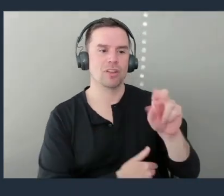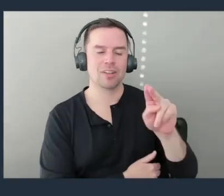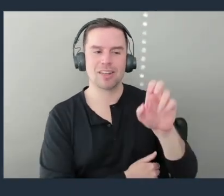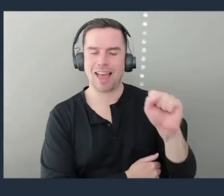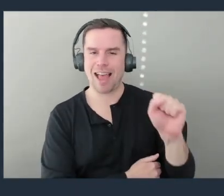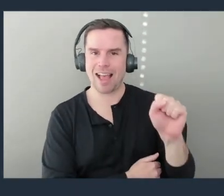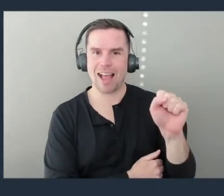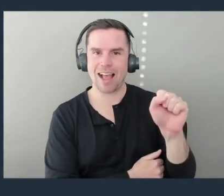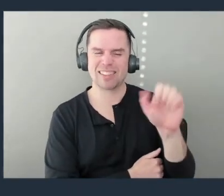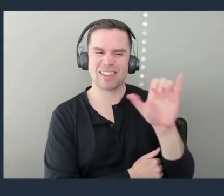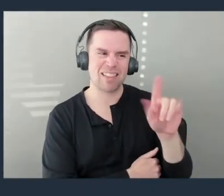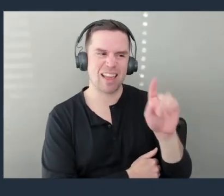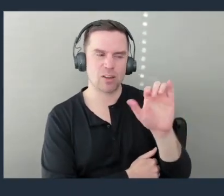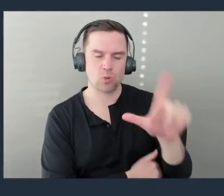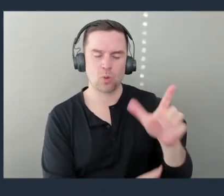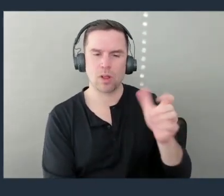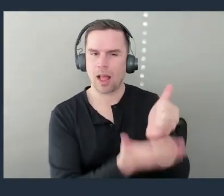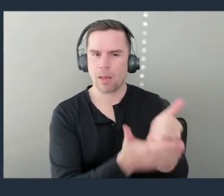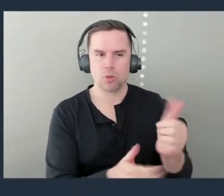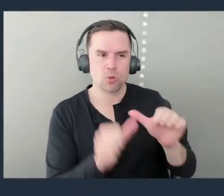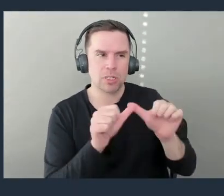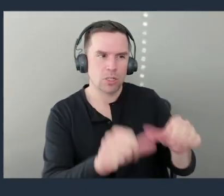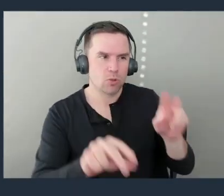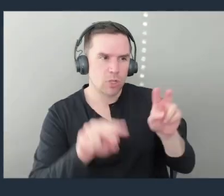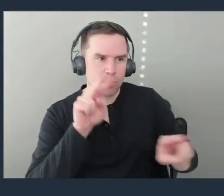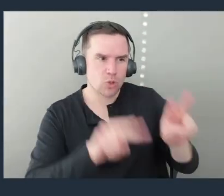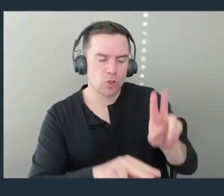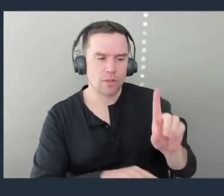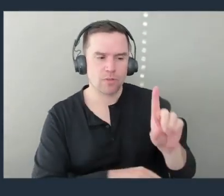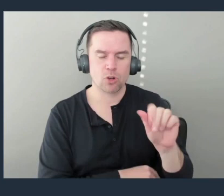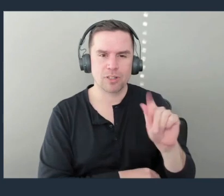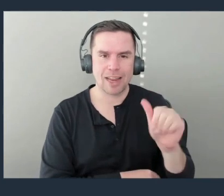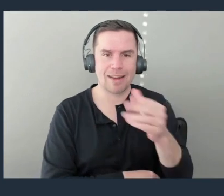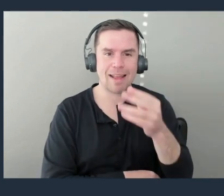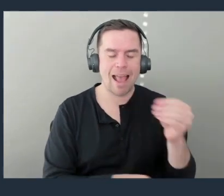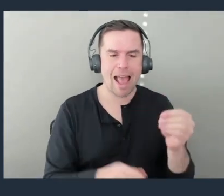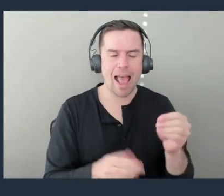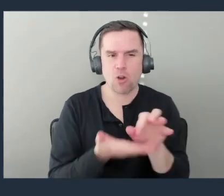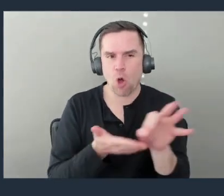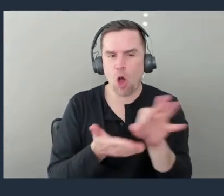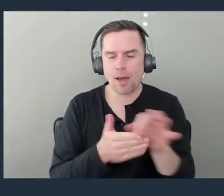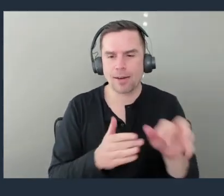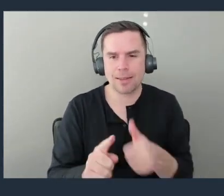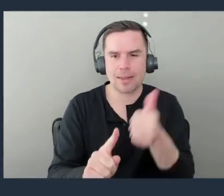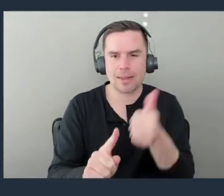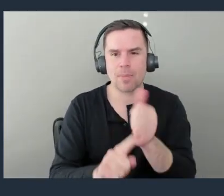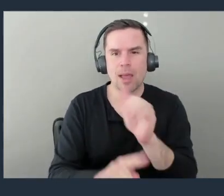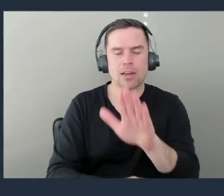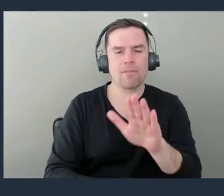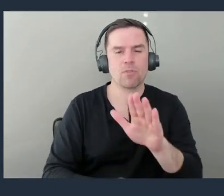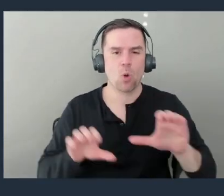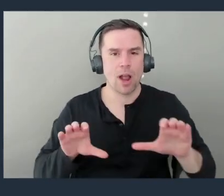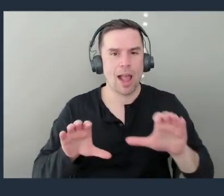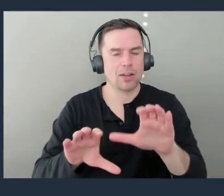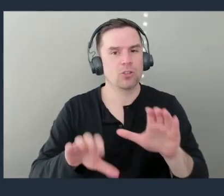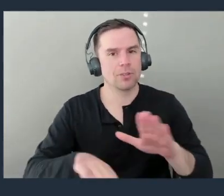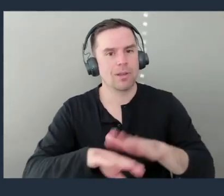continuously observe your data and audit the impact of your optimization actions on your storage footprint.